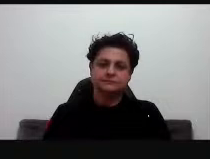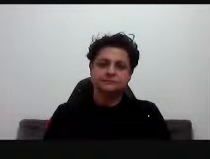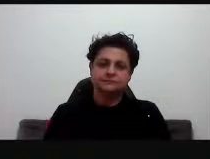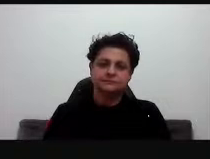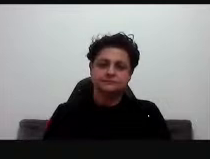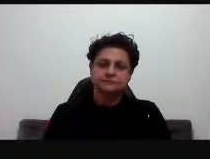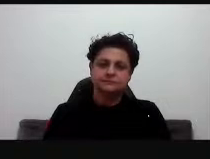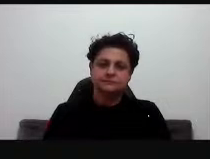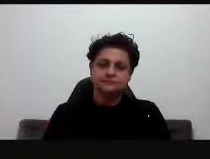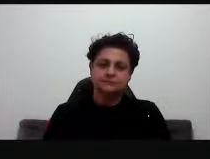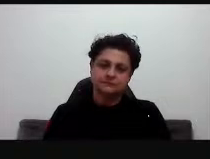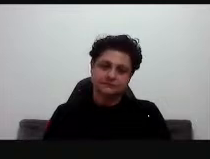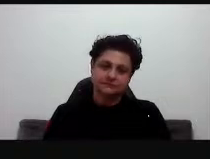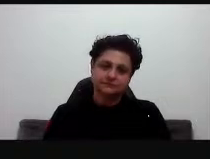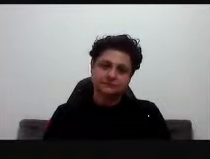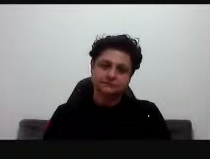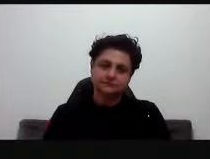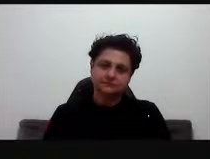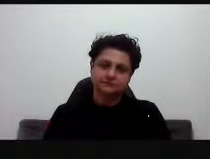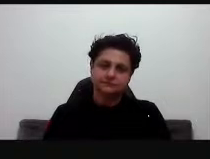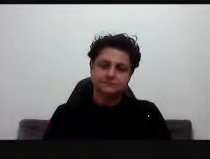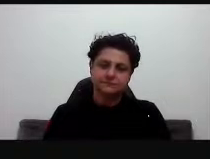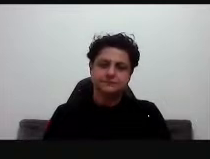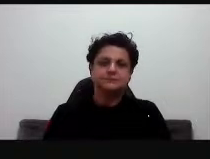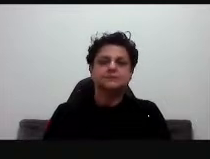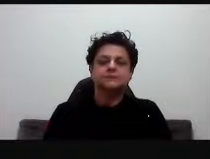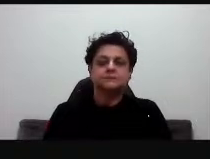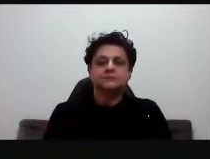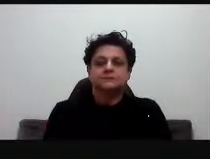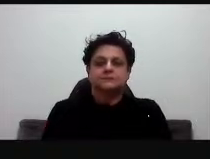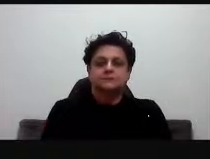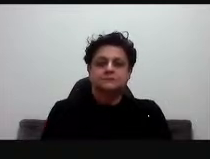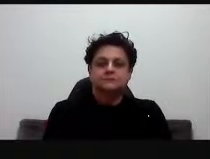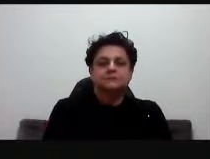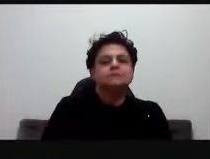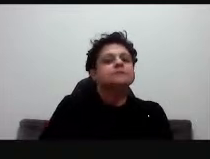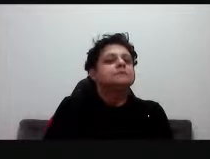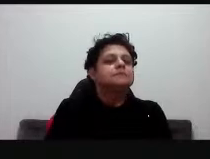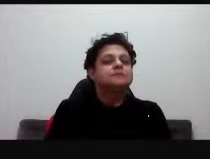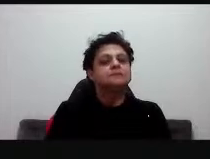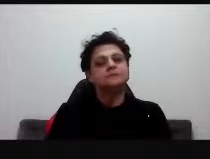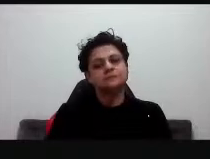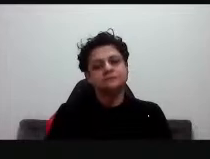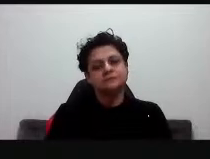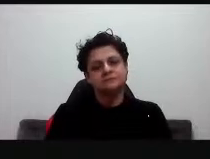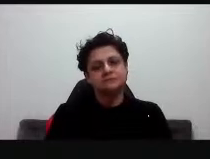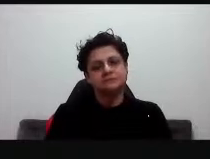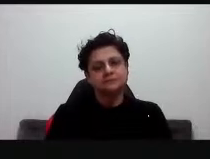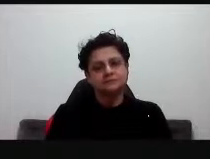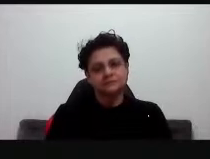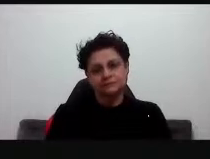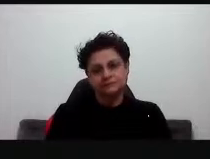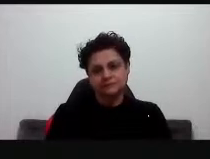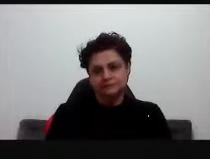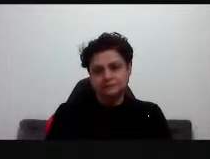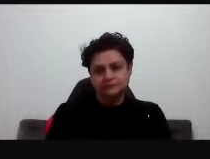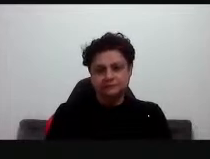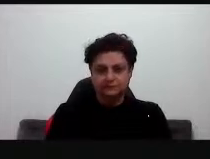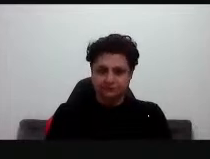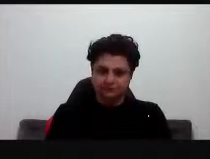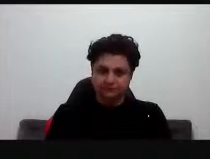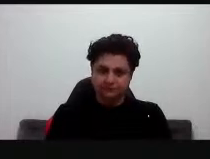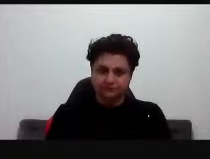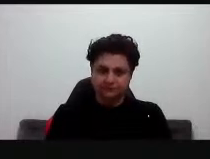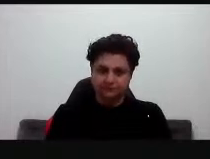awesome presentation and for the material. And there is someone who said it's seen you, other presentations from